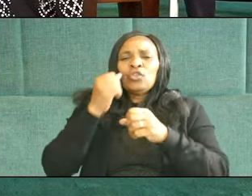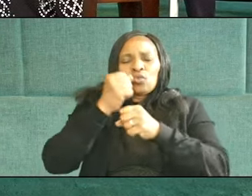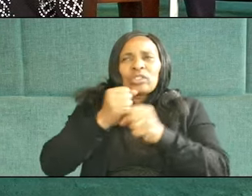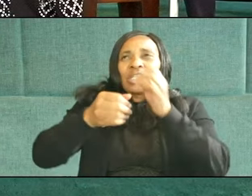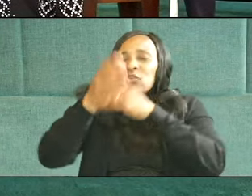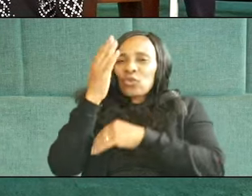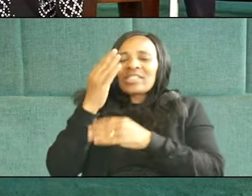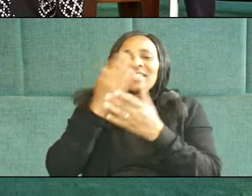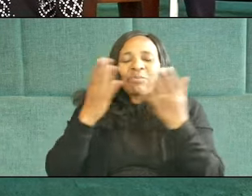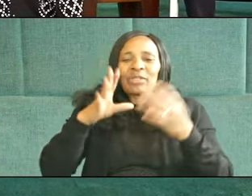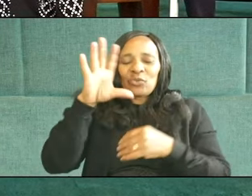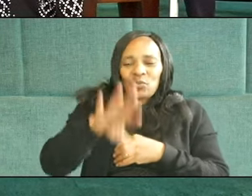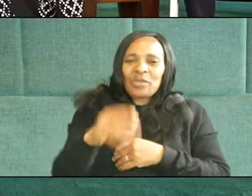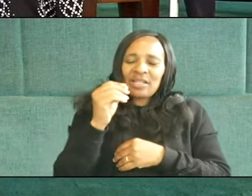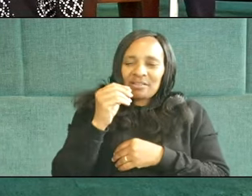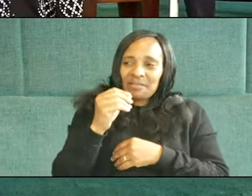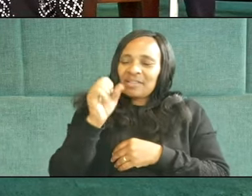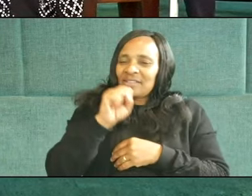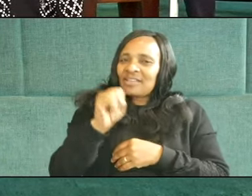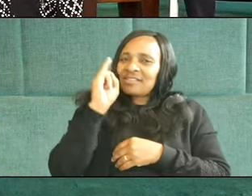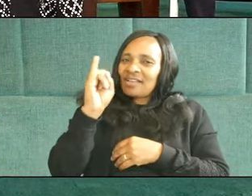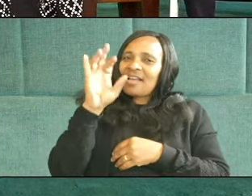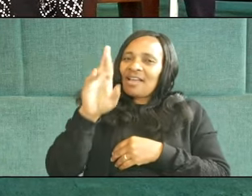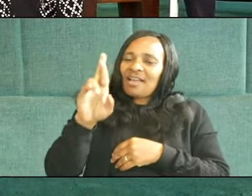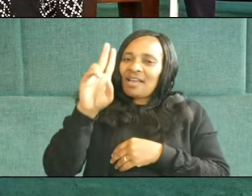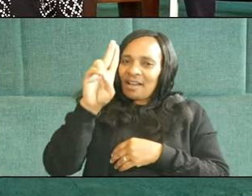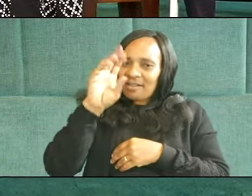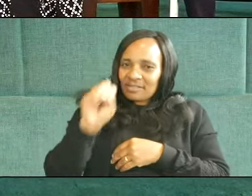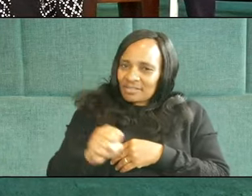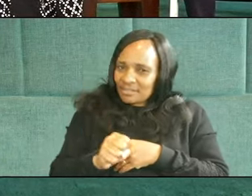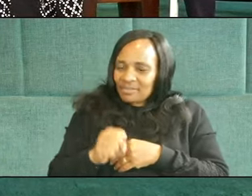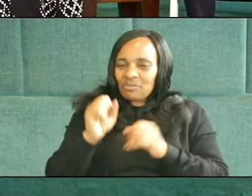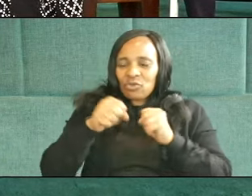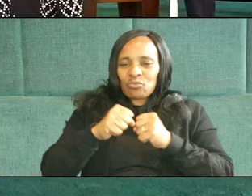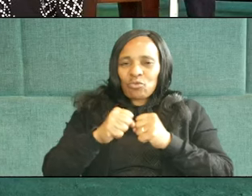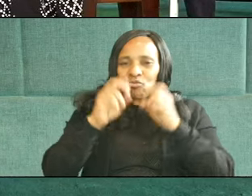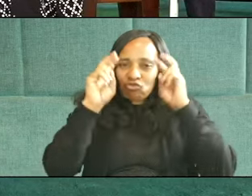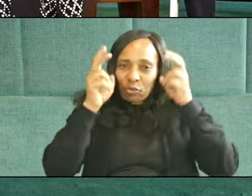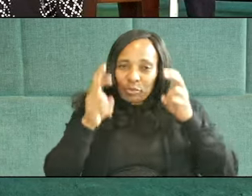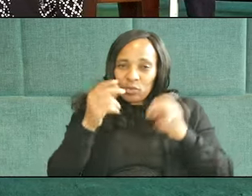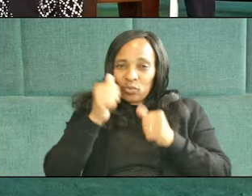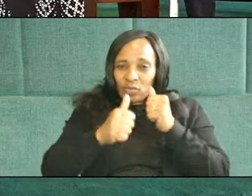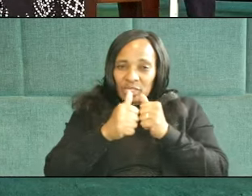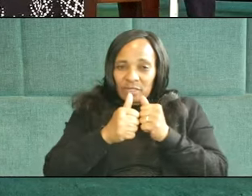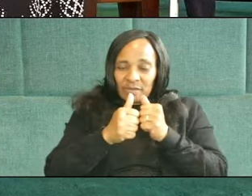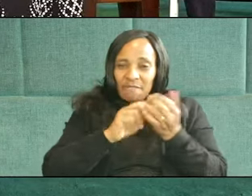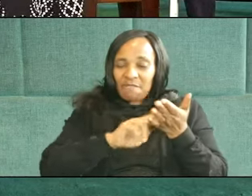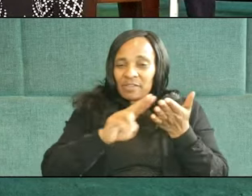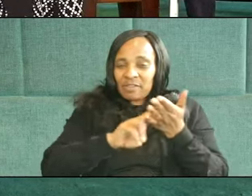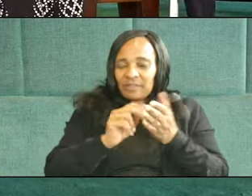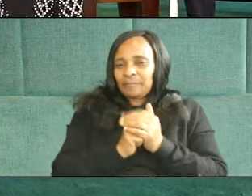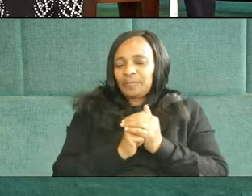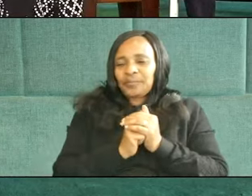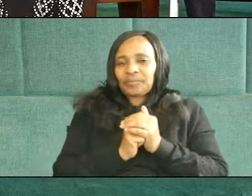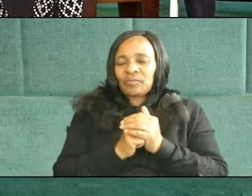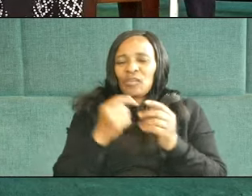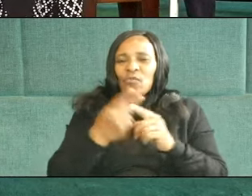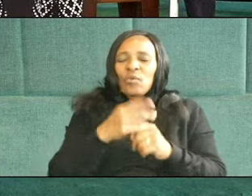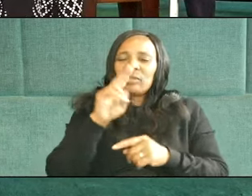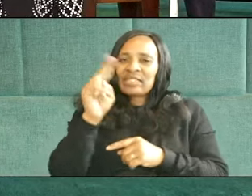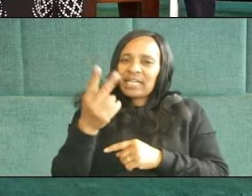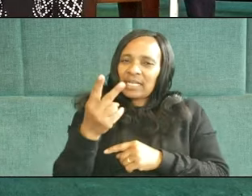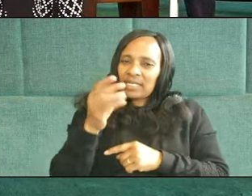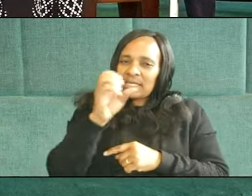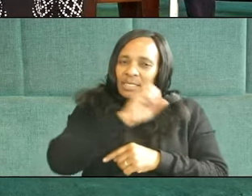that. Silas, you can read for us the key text, so we can learn something from that as well. That is from 2